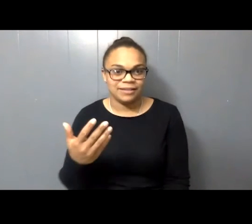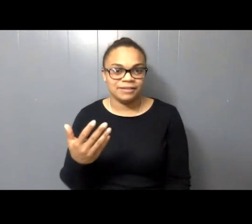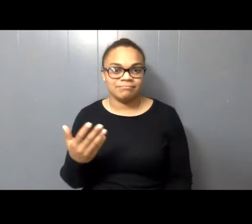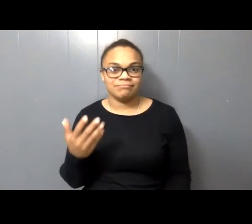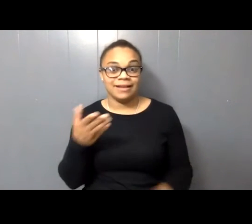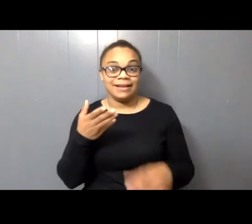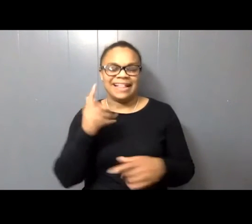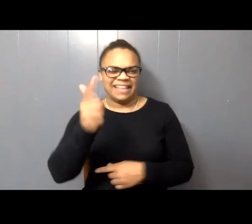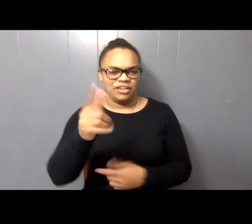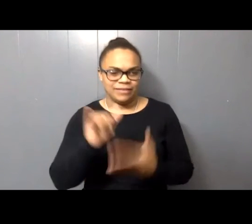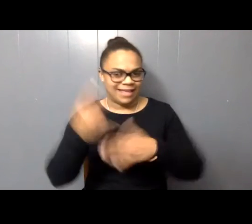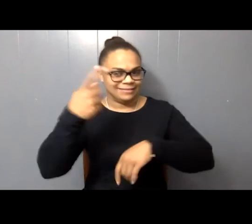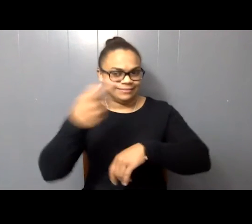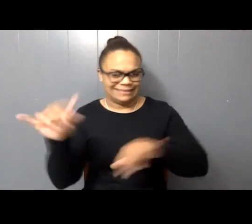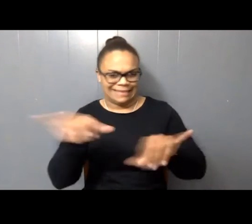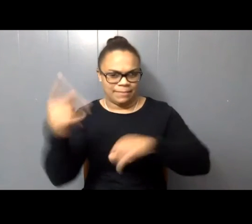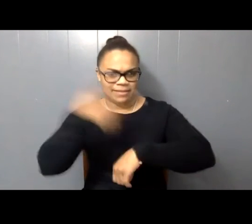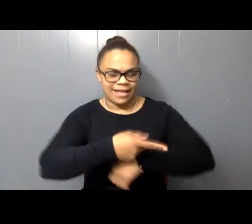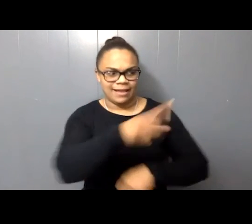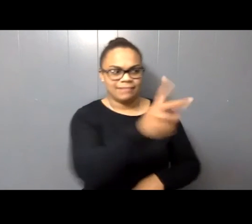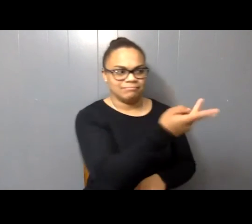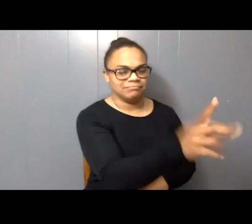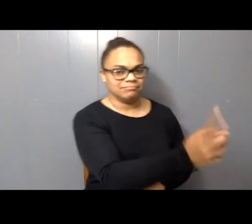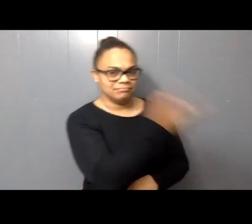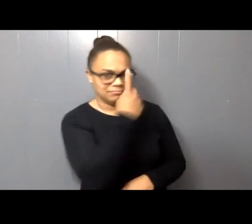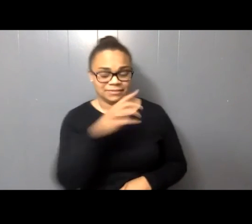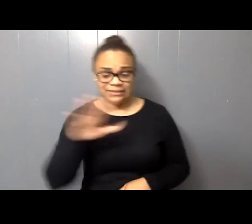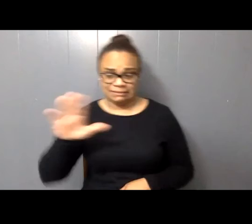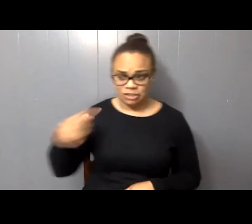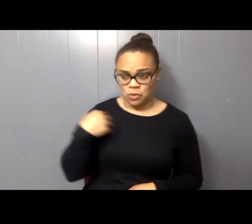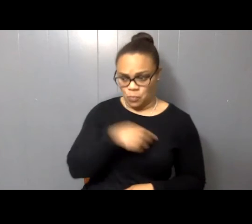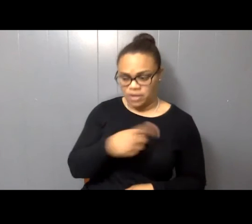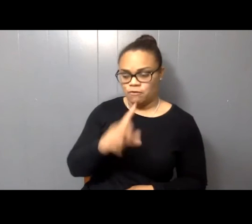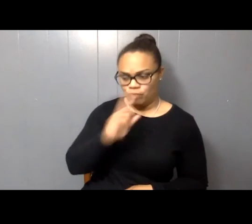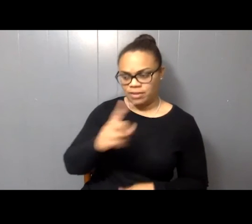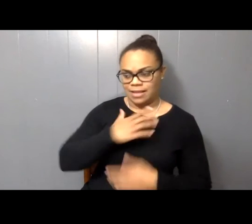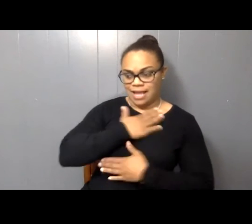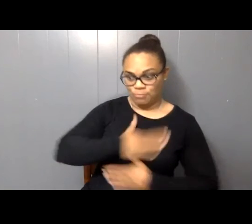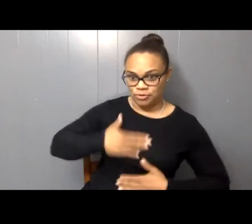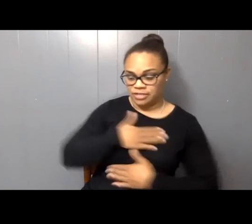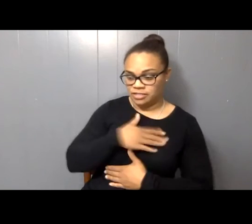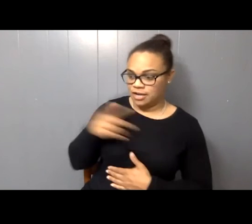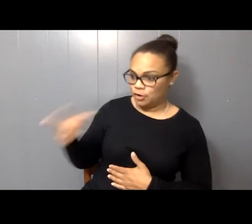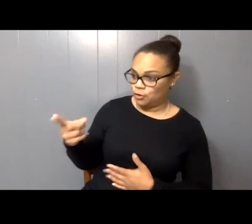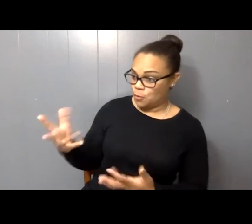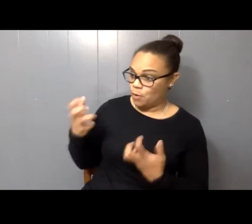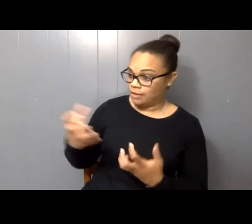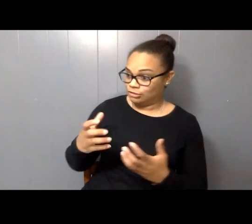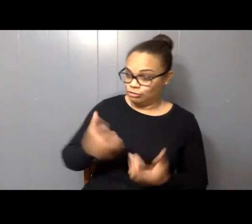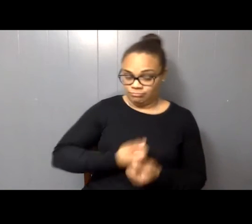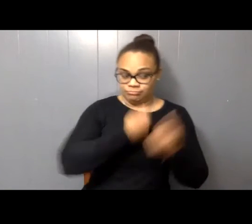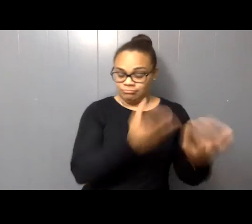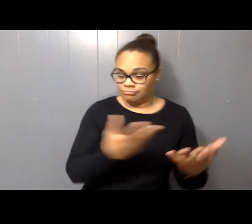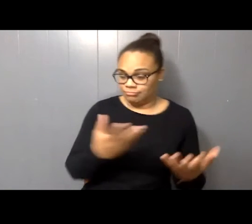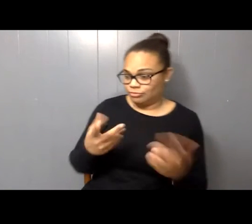afterwards, later that day, they came to me and they're like, hey, we really appreciate that you wanted to tell us about this, you know. And